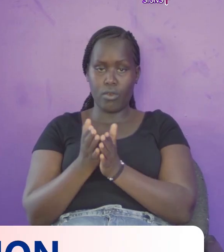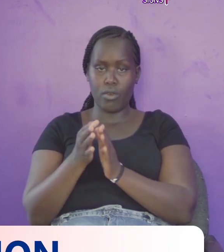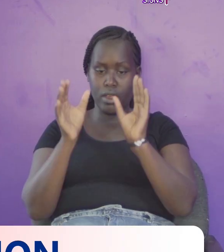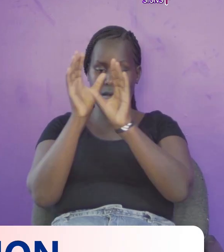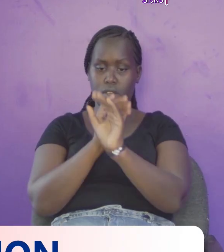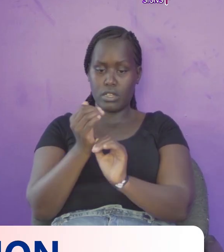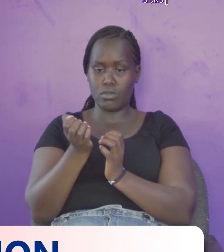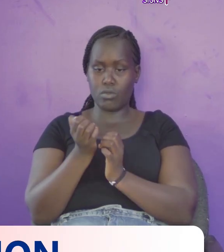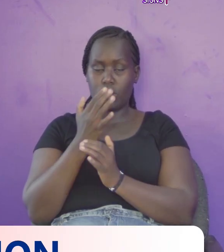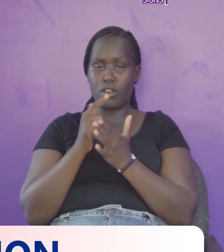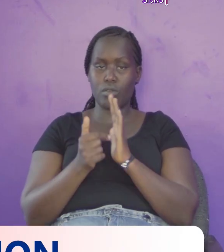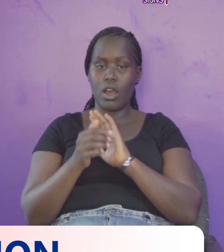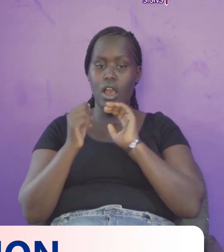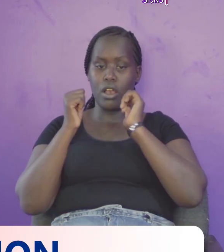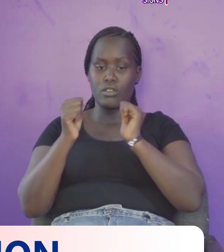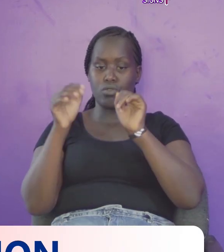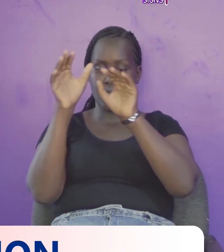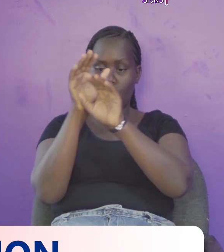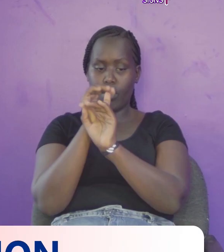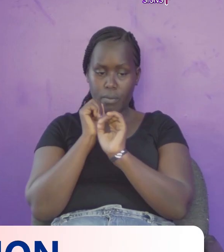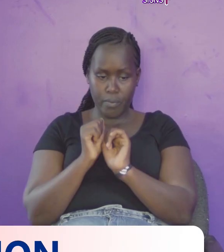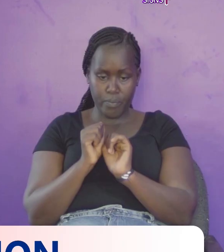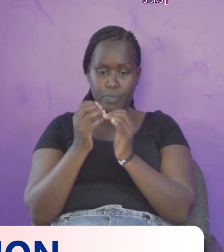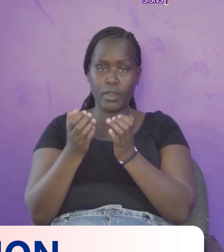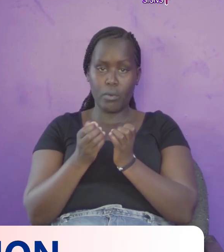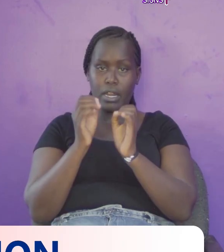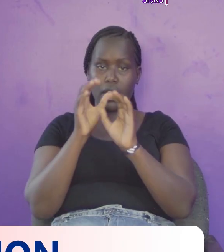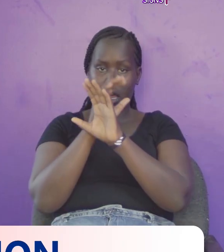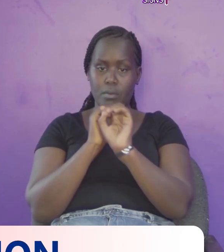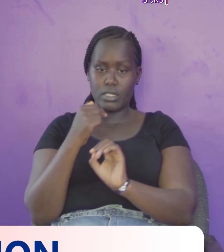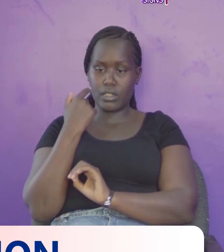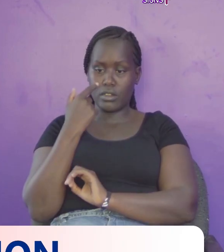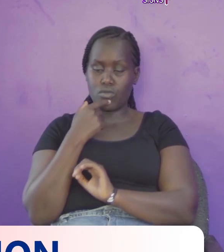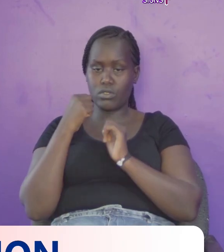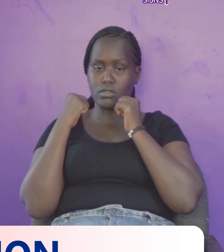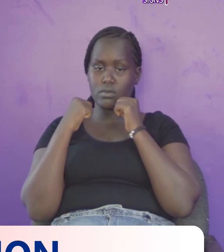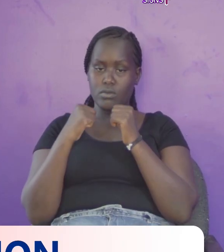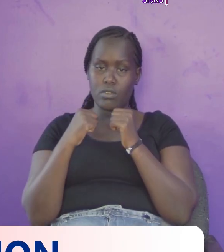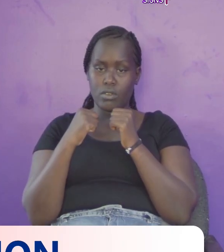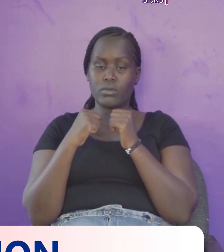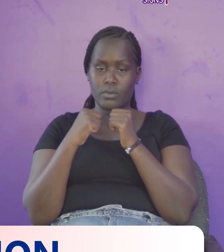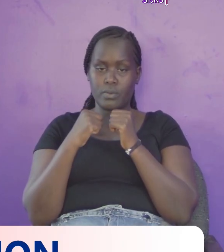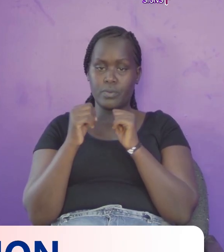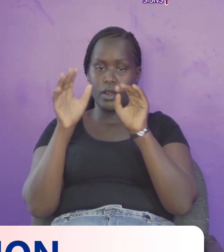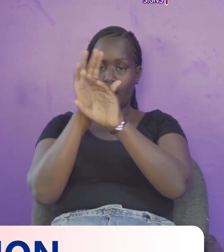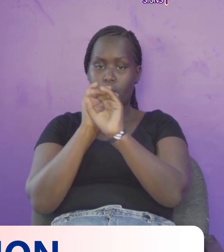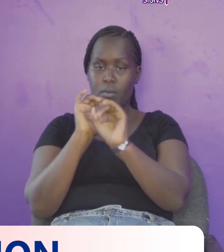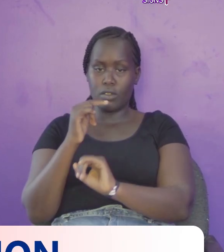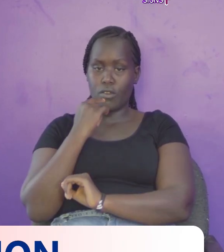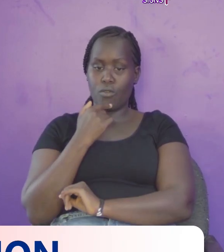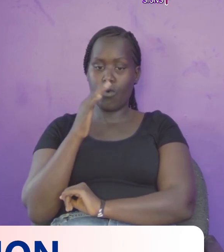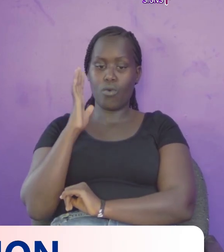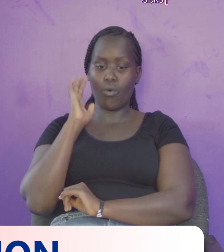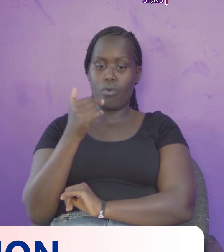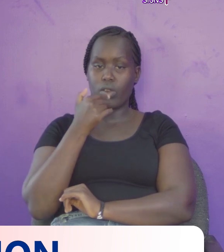need? A strong presidency. We need a president that is firm. A president that will say,